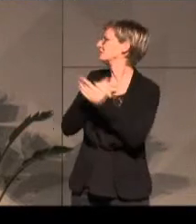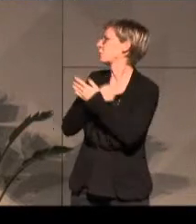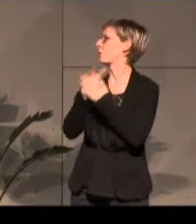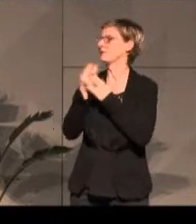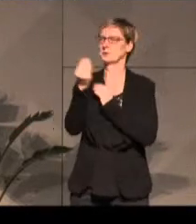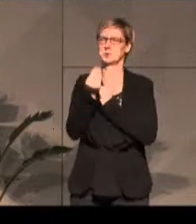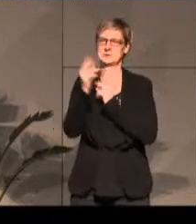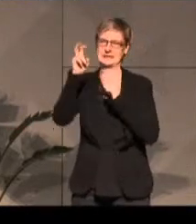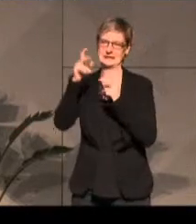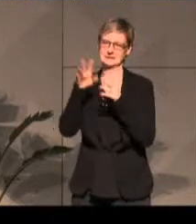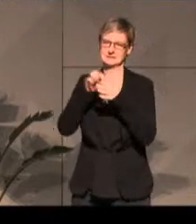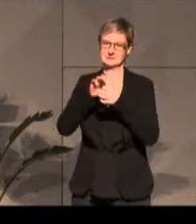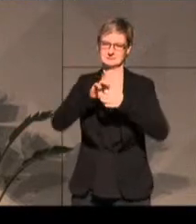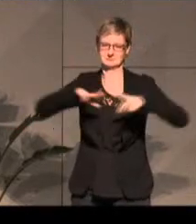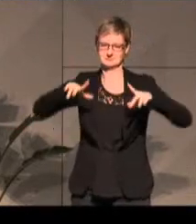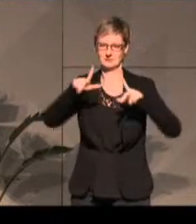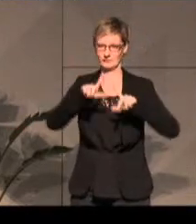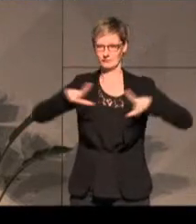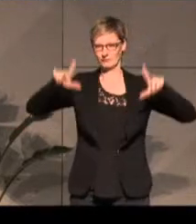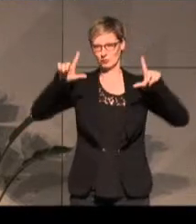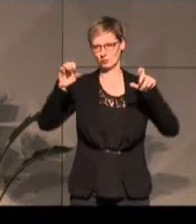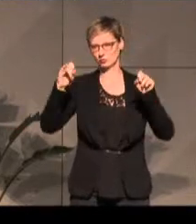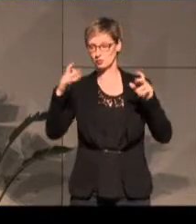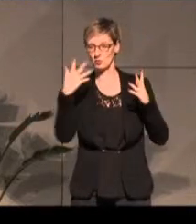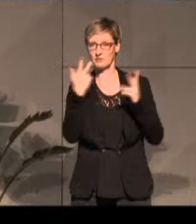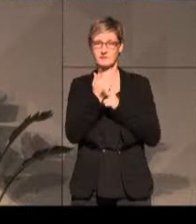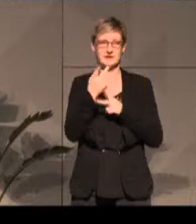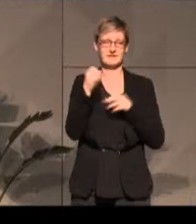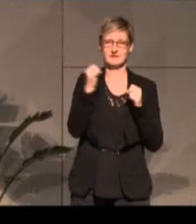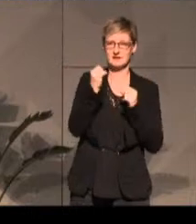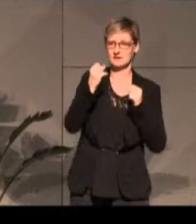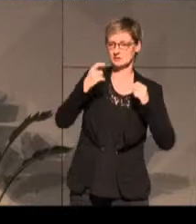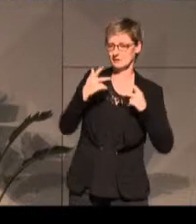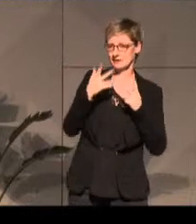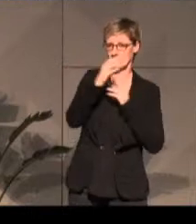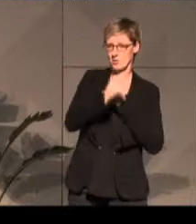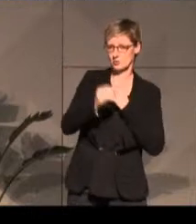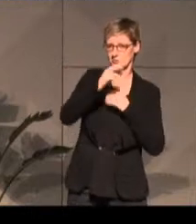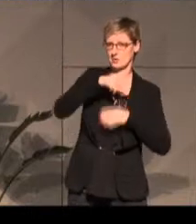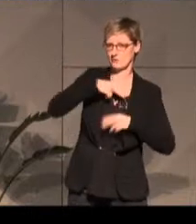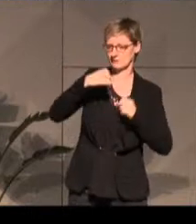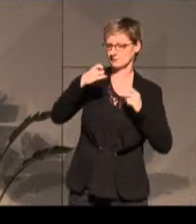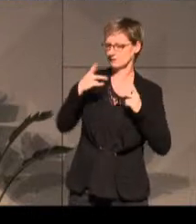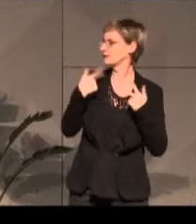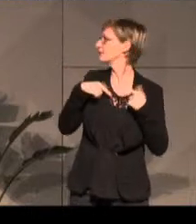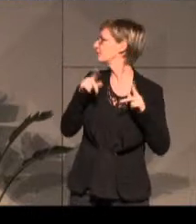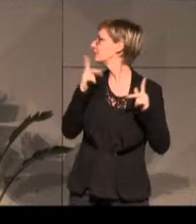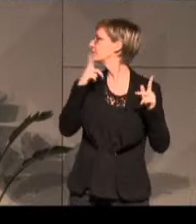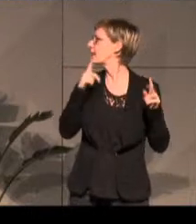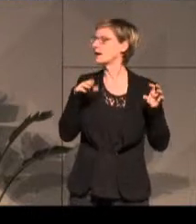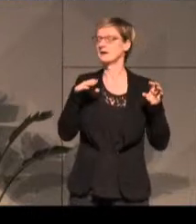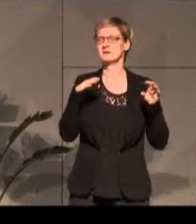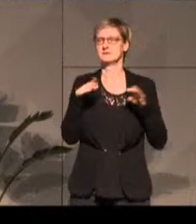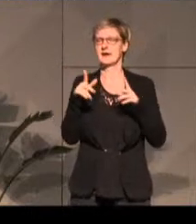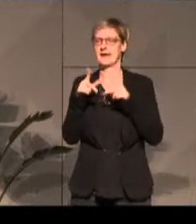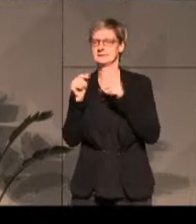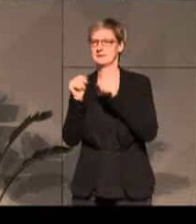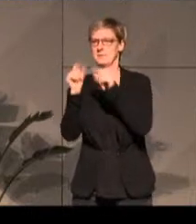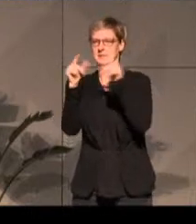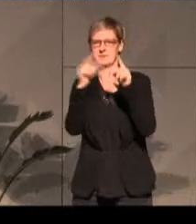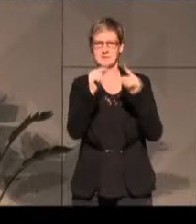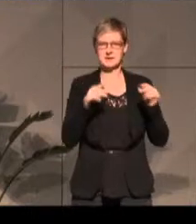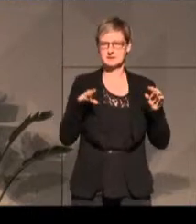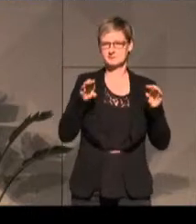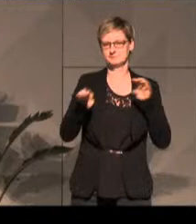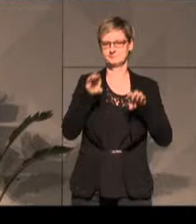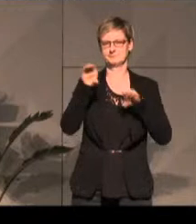pitch dark, pitch black dark, so we couldn't have seen it this way. We had to put together the picture